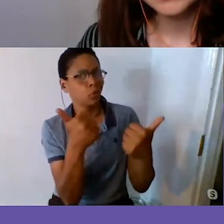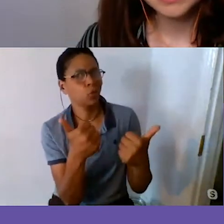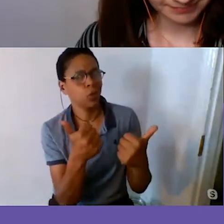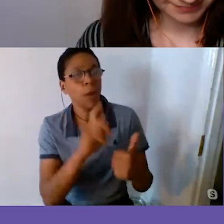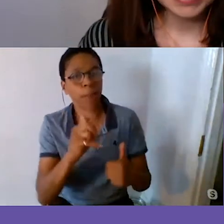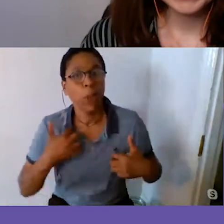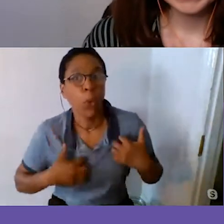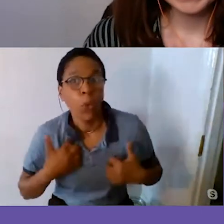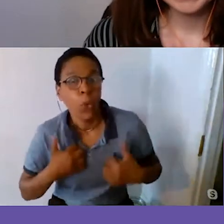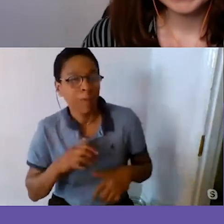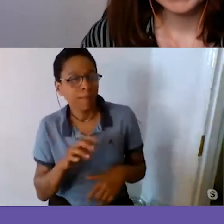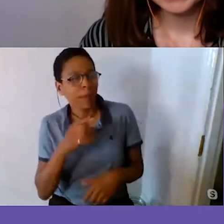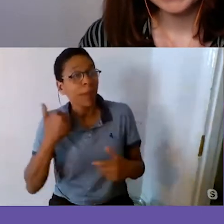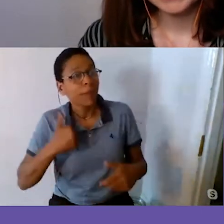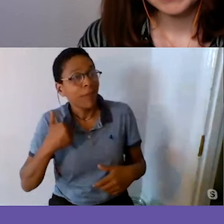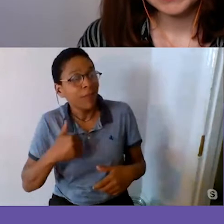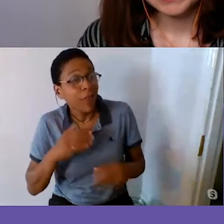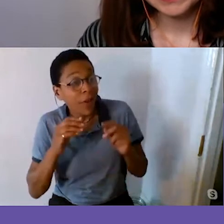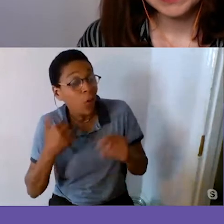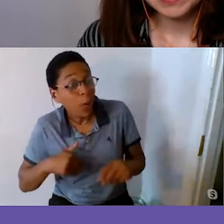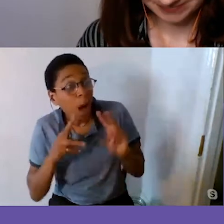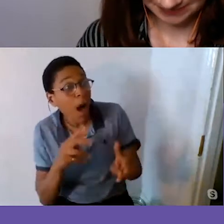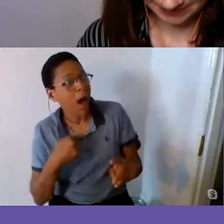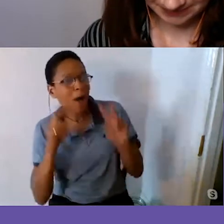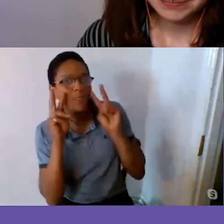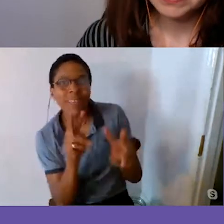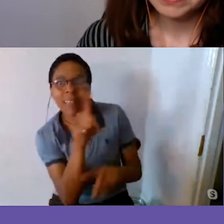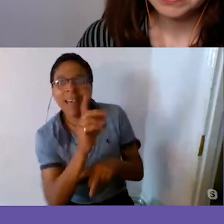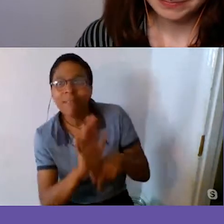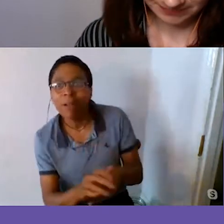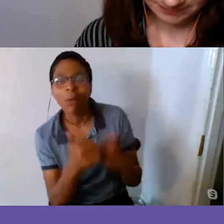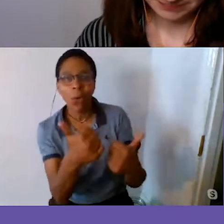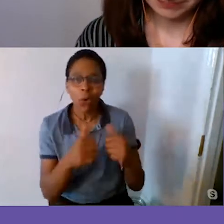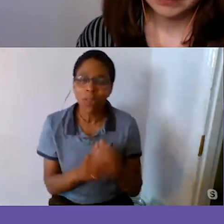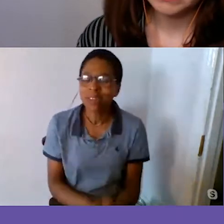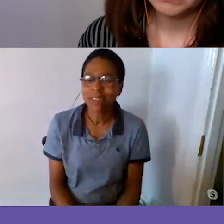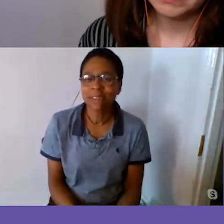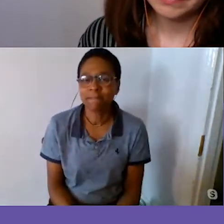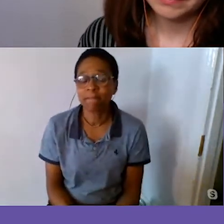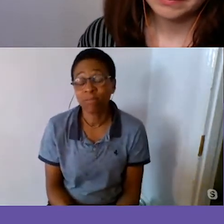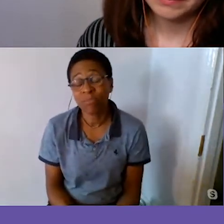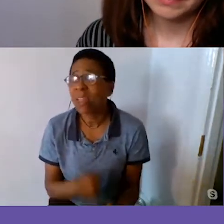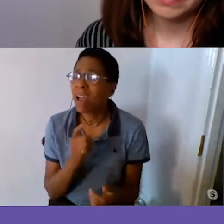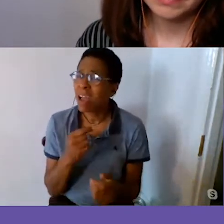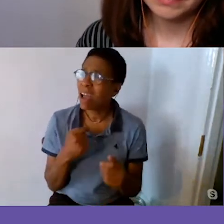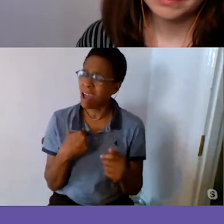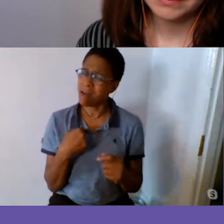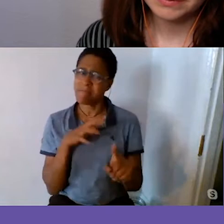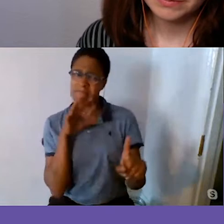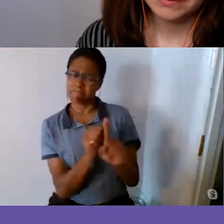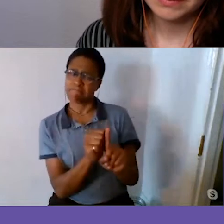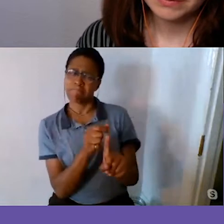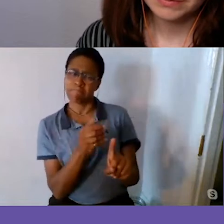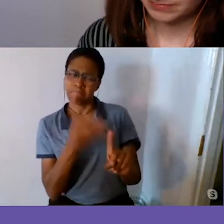when they see a film that they've watched that's in that ranking. But yeah, no, it's there's a real kind of, like,